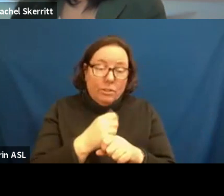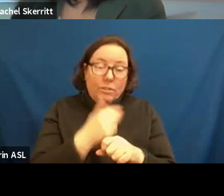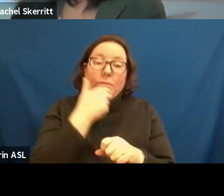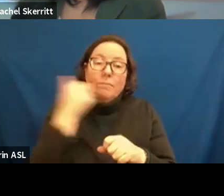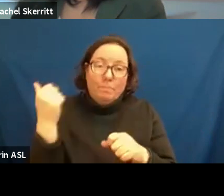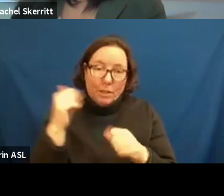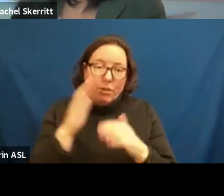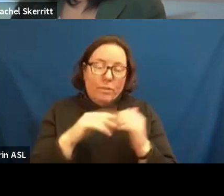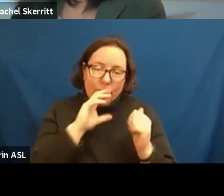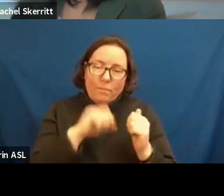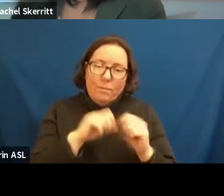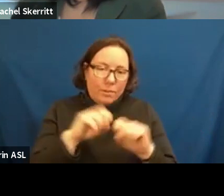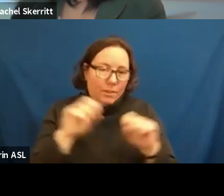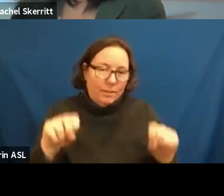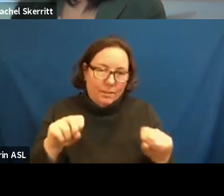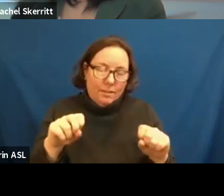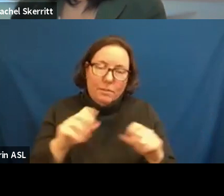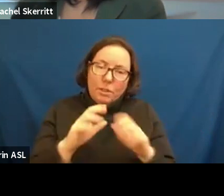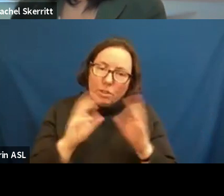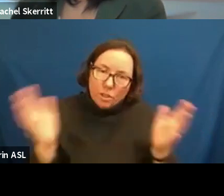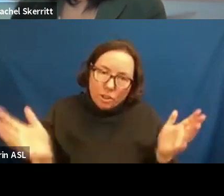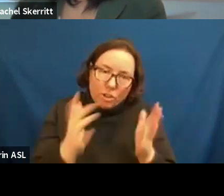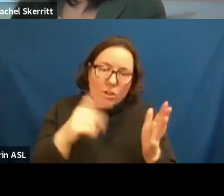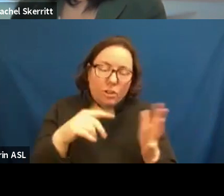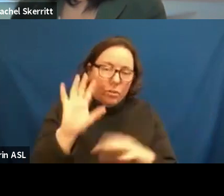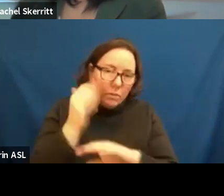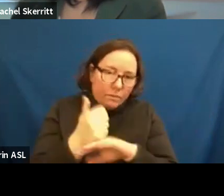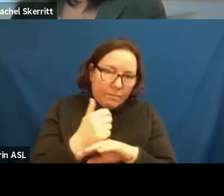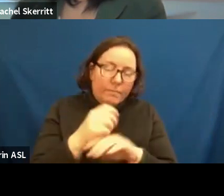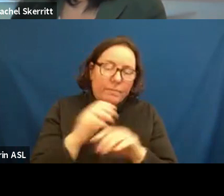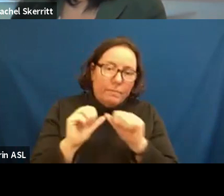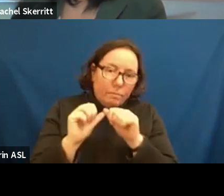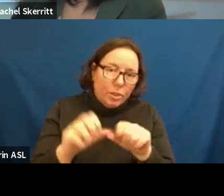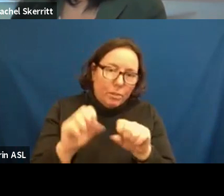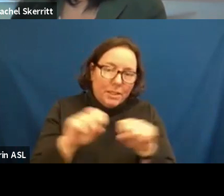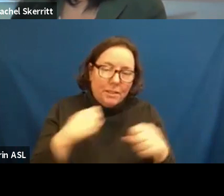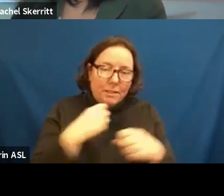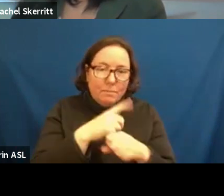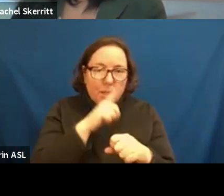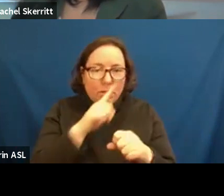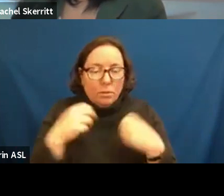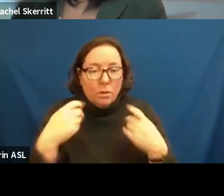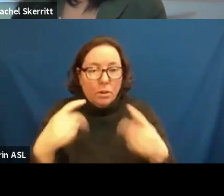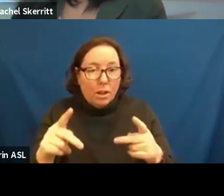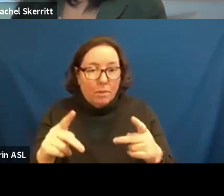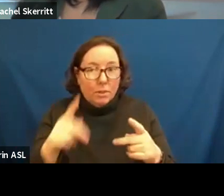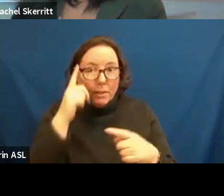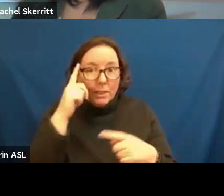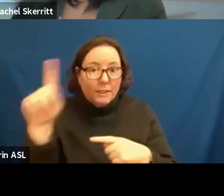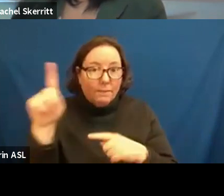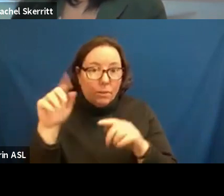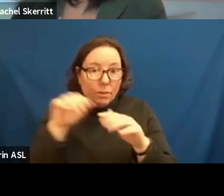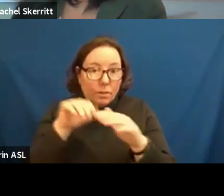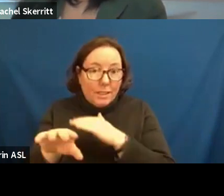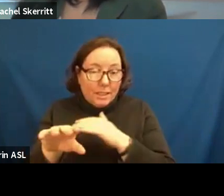the old system. We urge you to implement a permanent system that will ensure the opportunities presented by the exam schools are available to